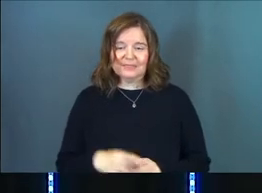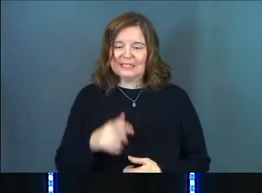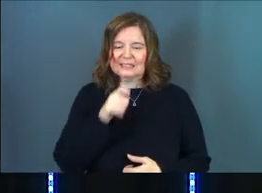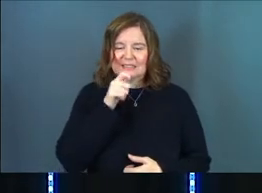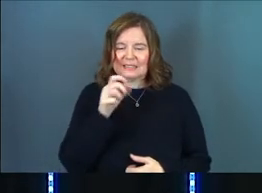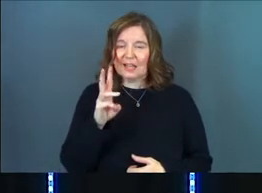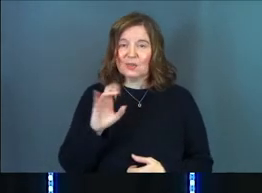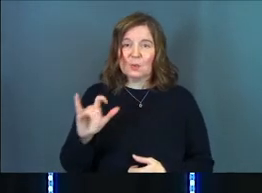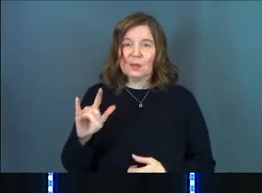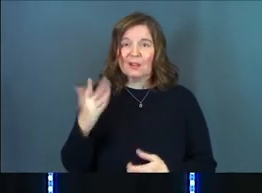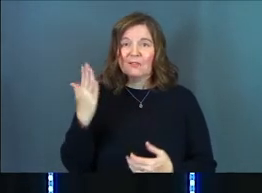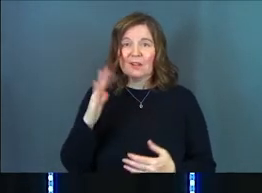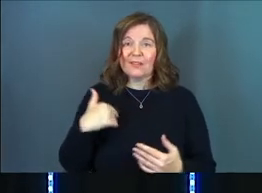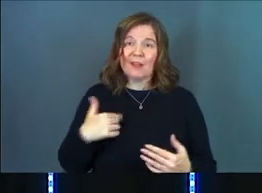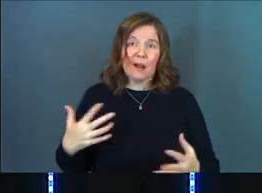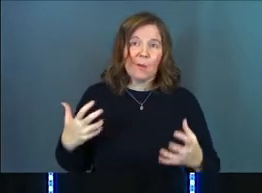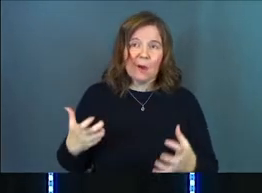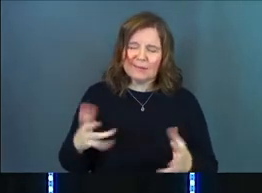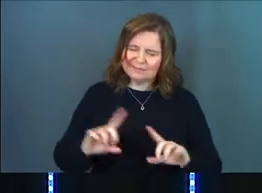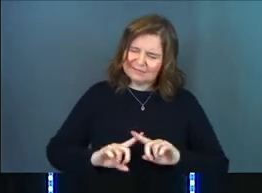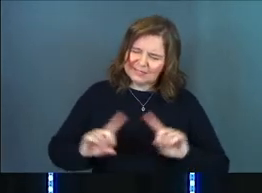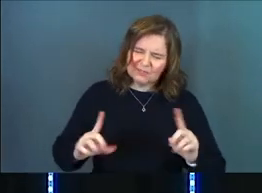This is not the will of God that I want.